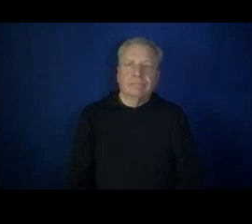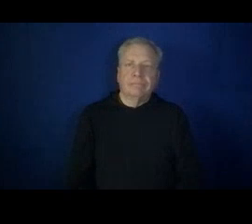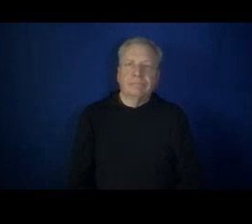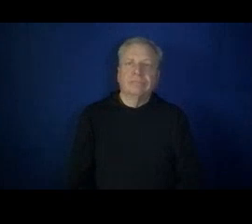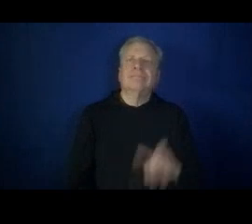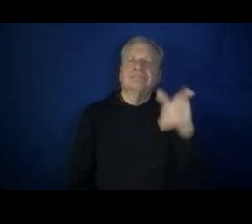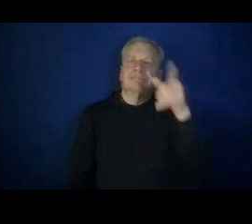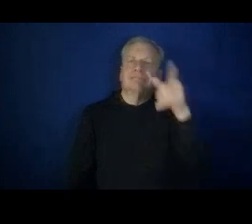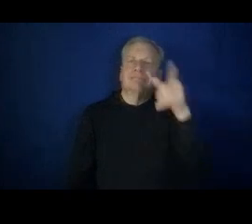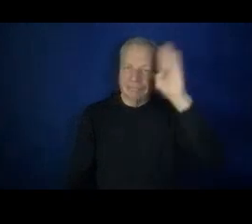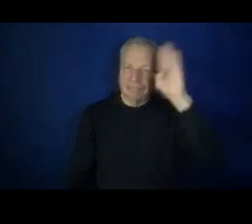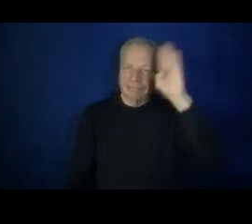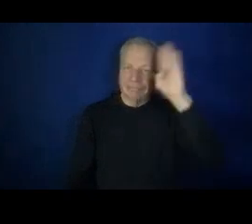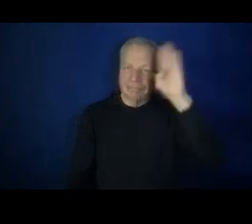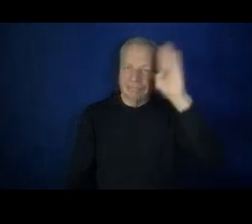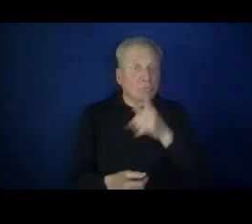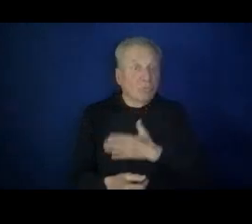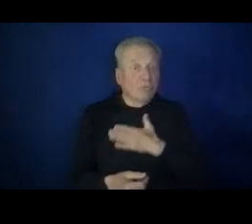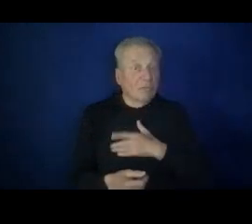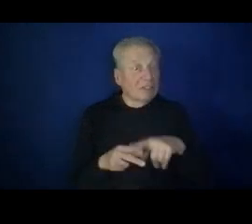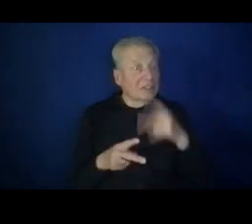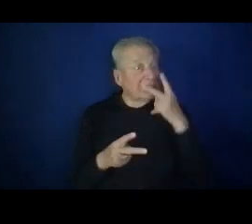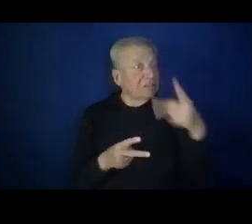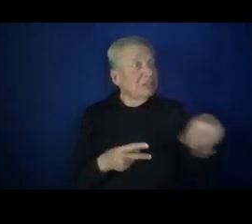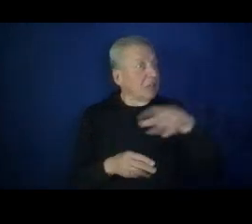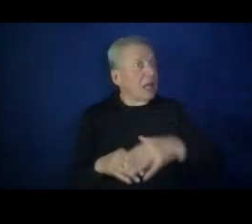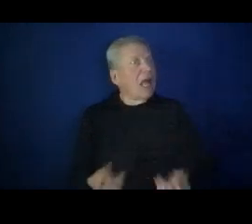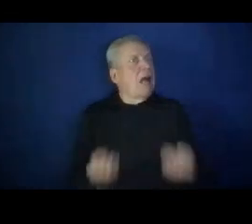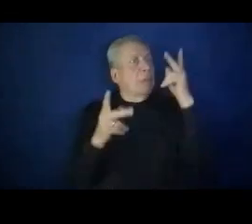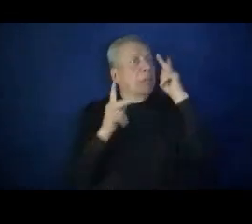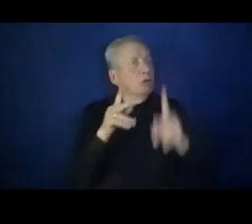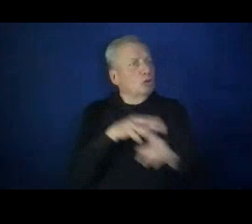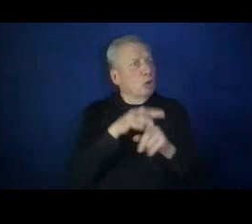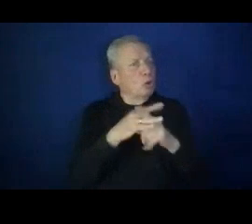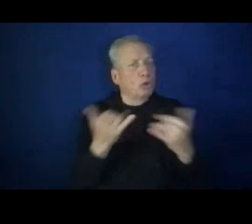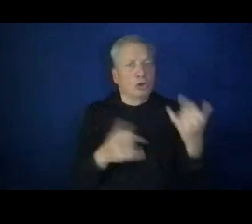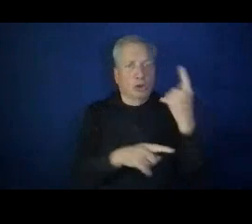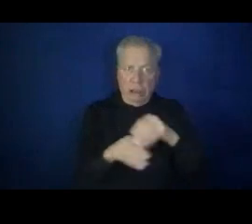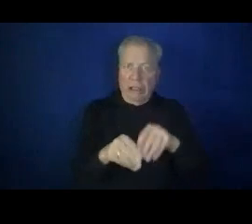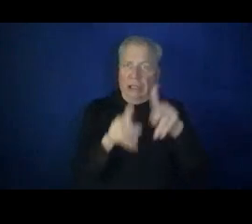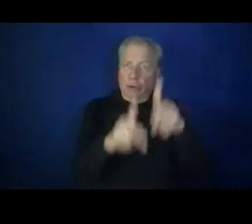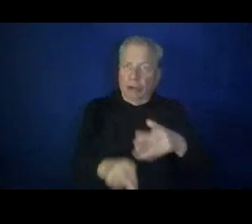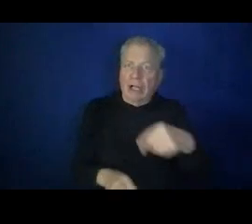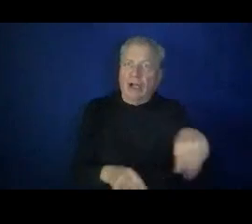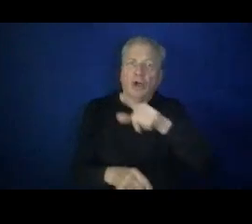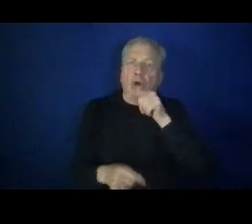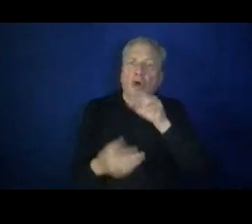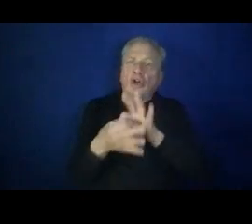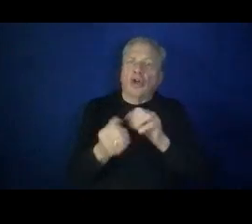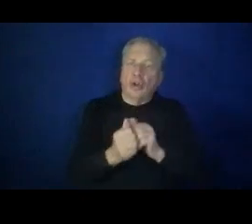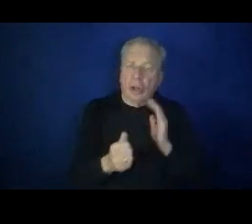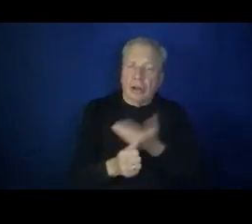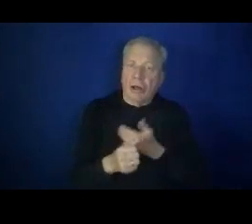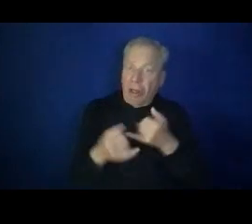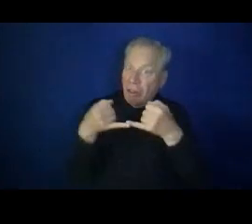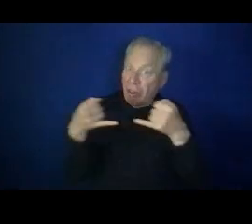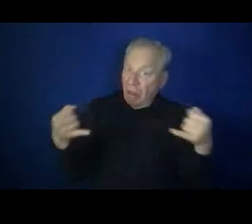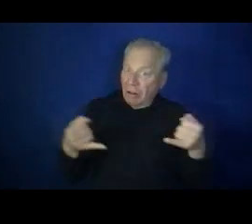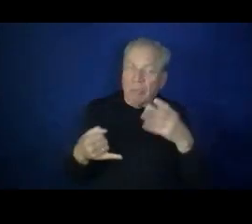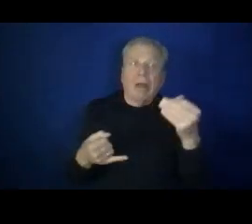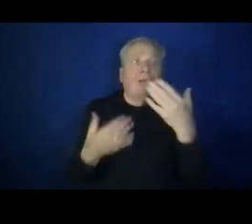Hi, everyone. It's really good to see how many people have been able to show up today here in person and to those who are joining us online. So thank